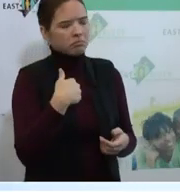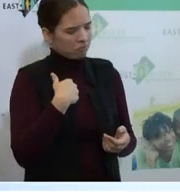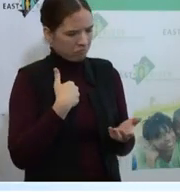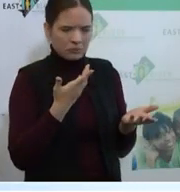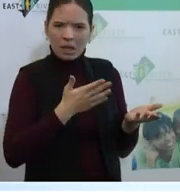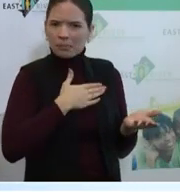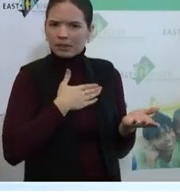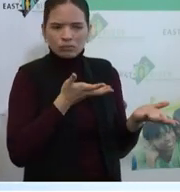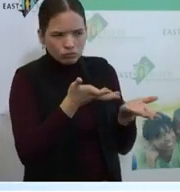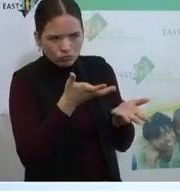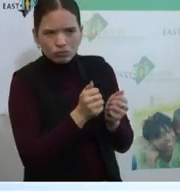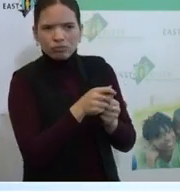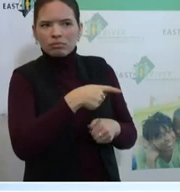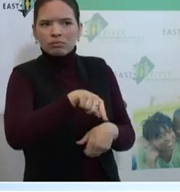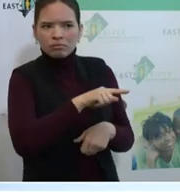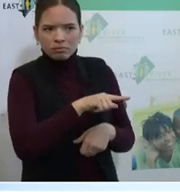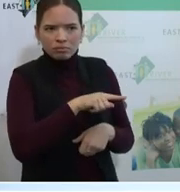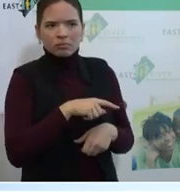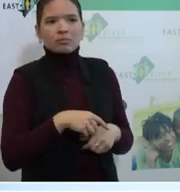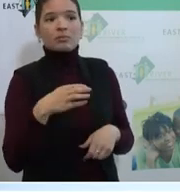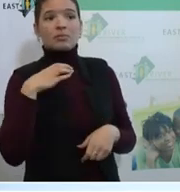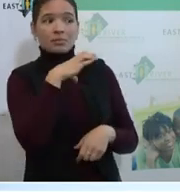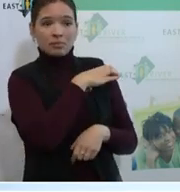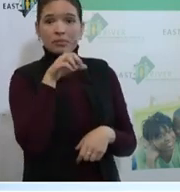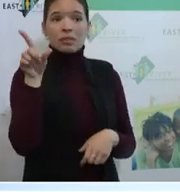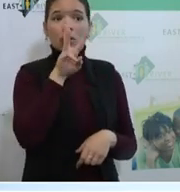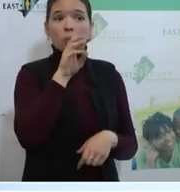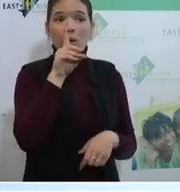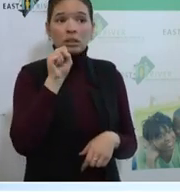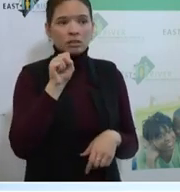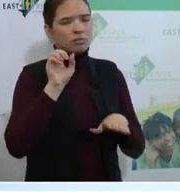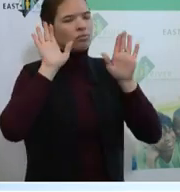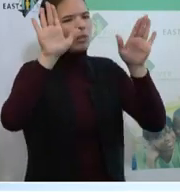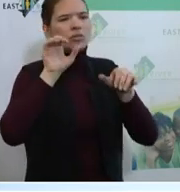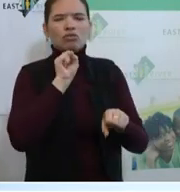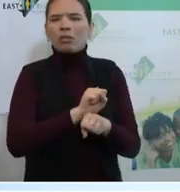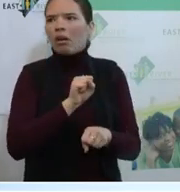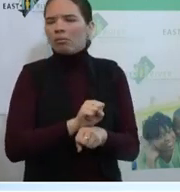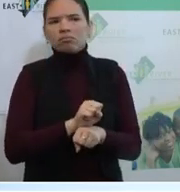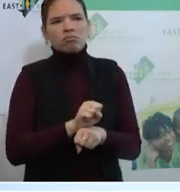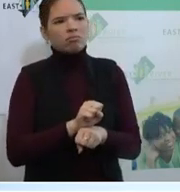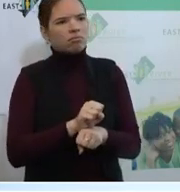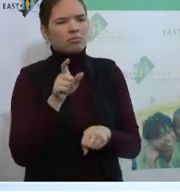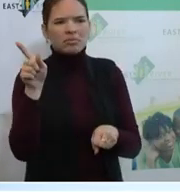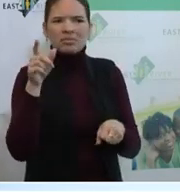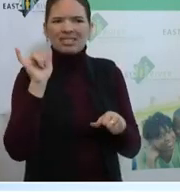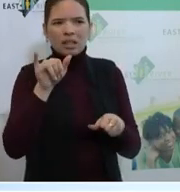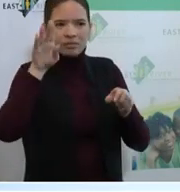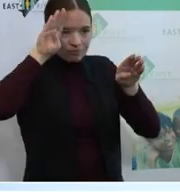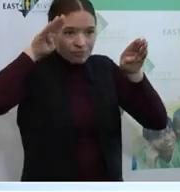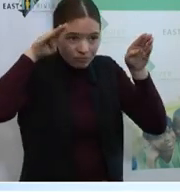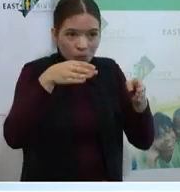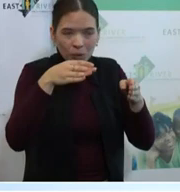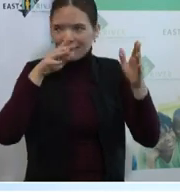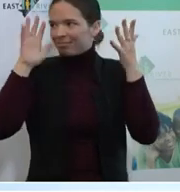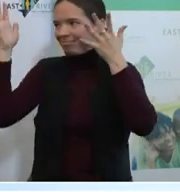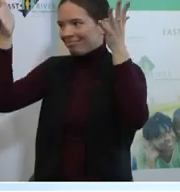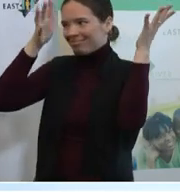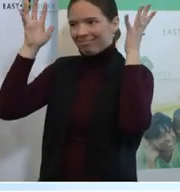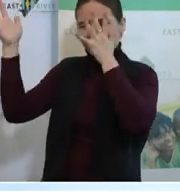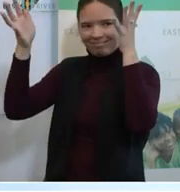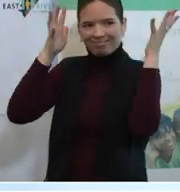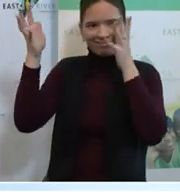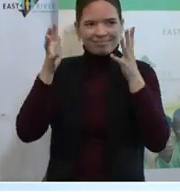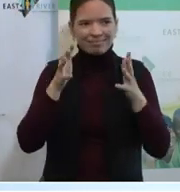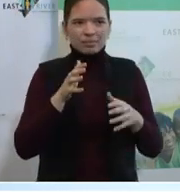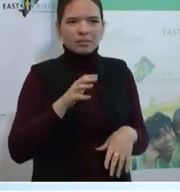an outstanding job? She is really focused on financial literacy. She's just been an